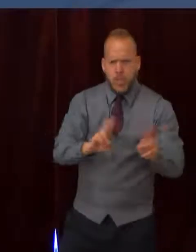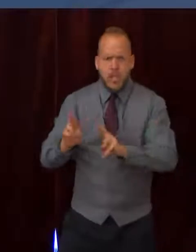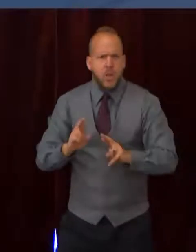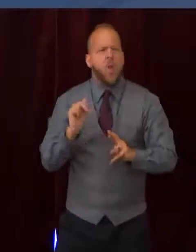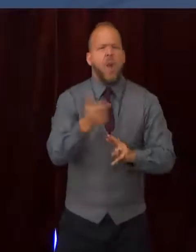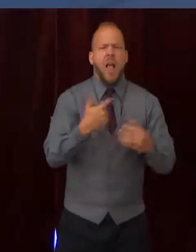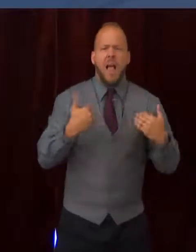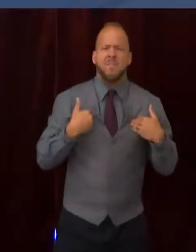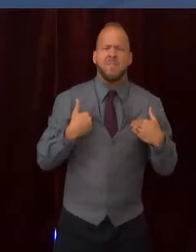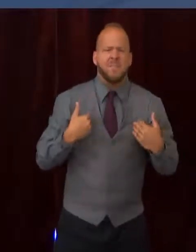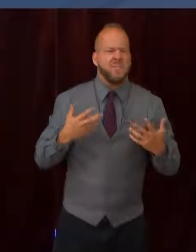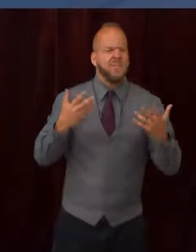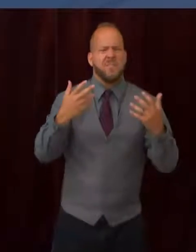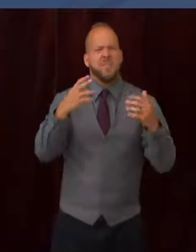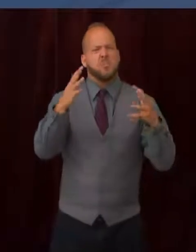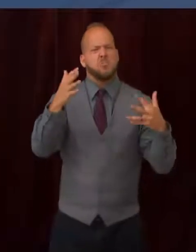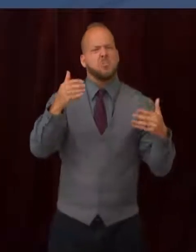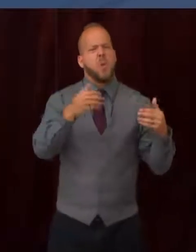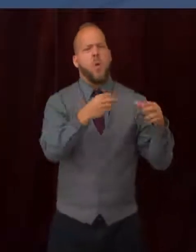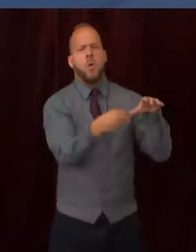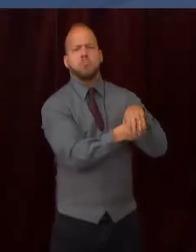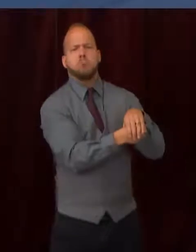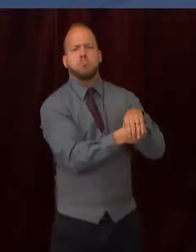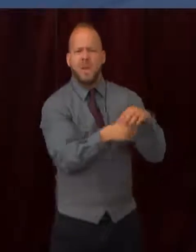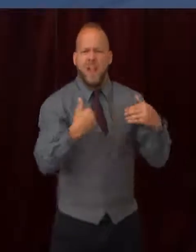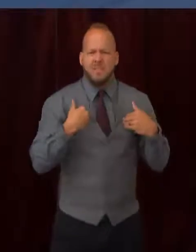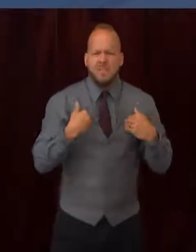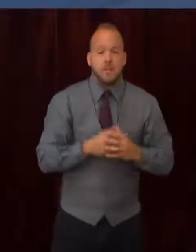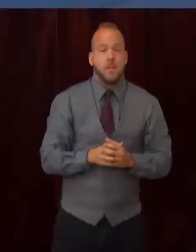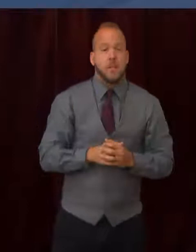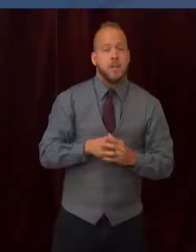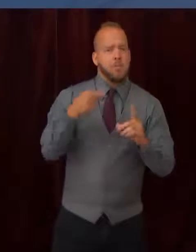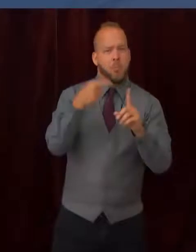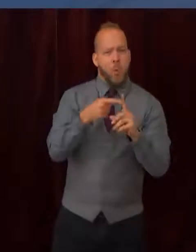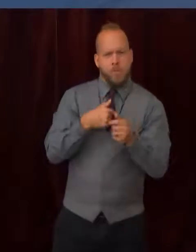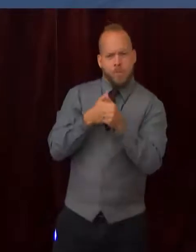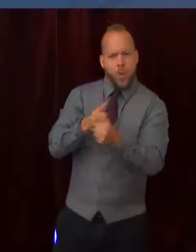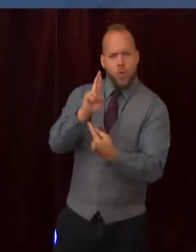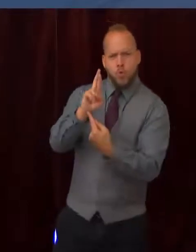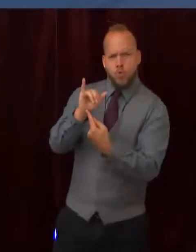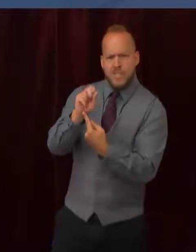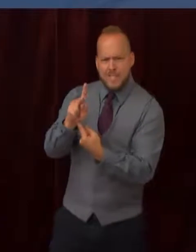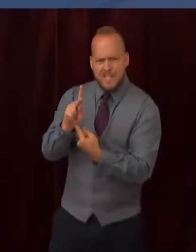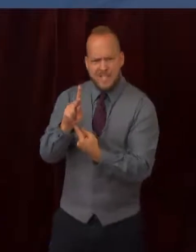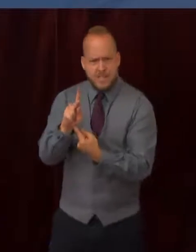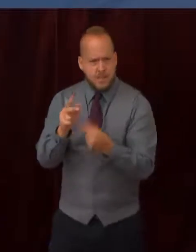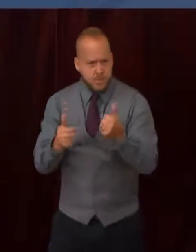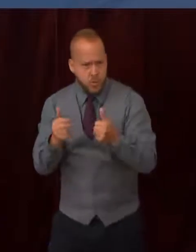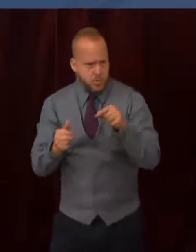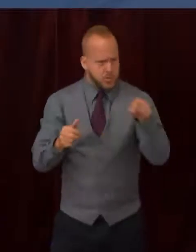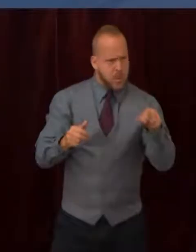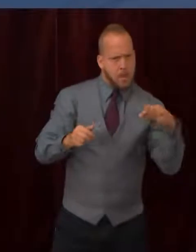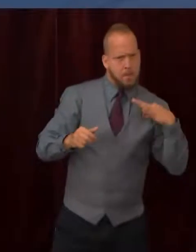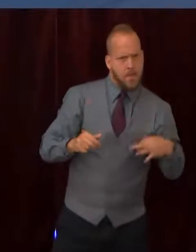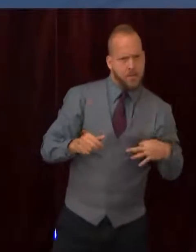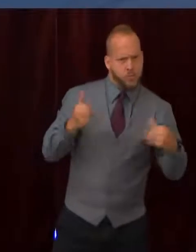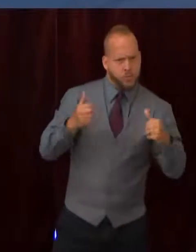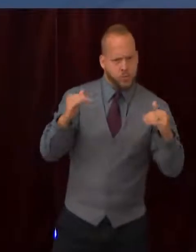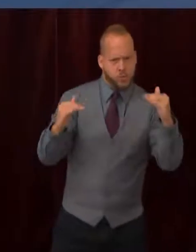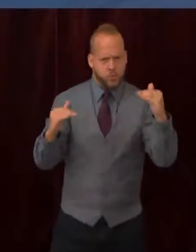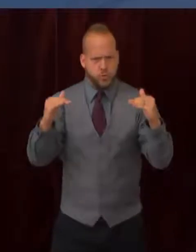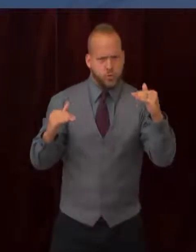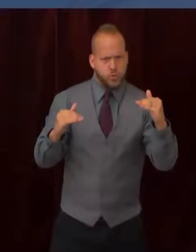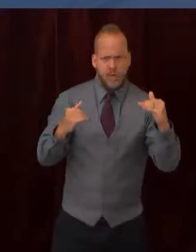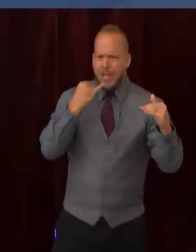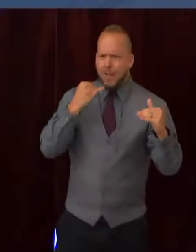the reward. And the risk right now of an incidental shooting, I think, just outweighs the value